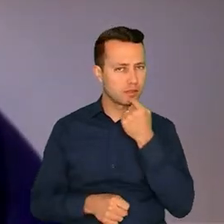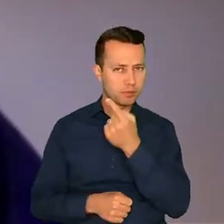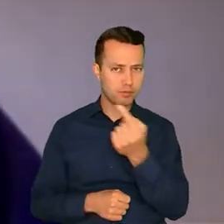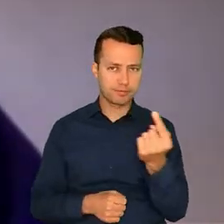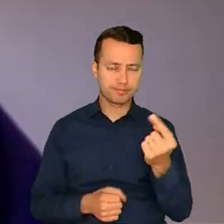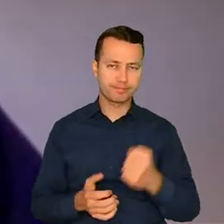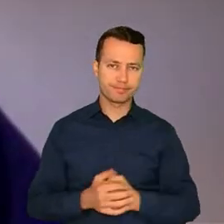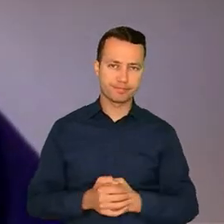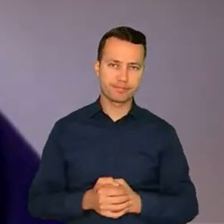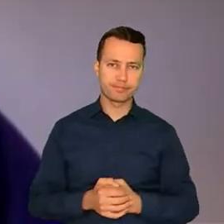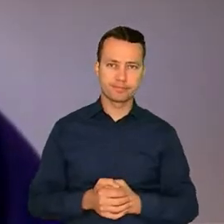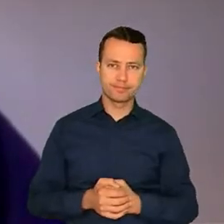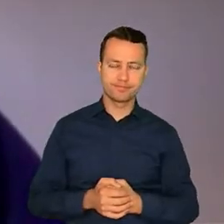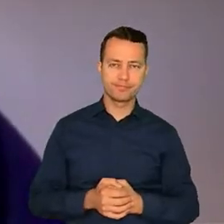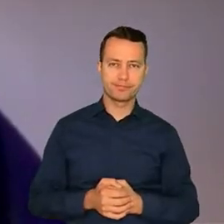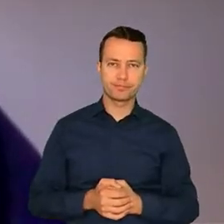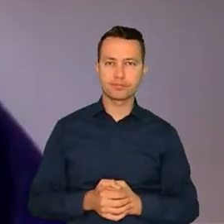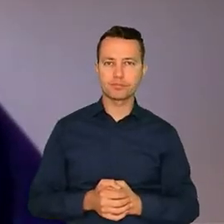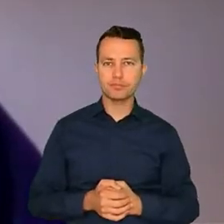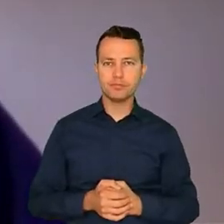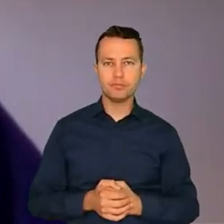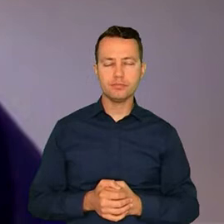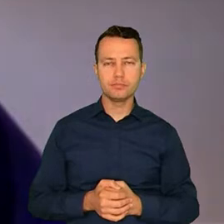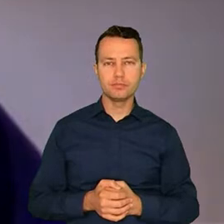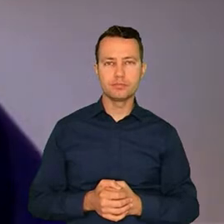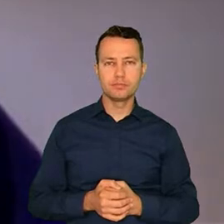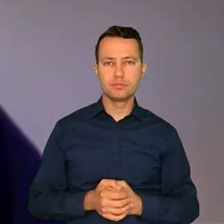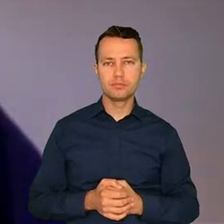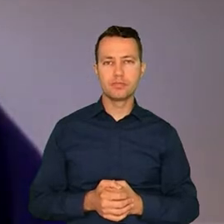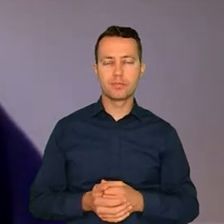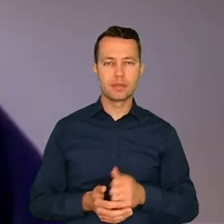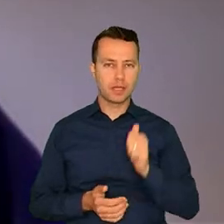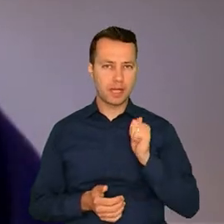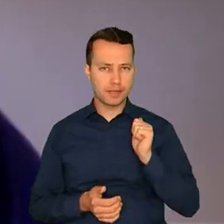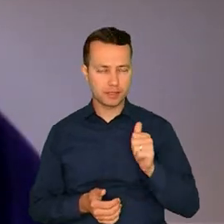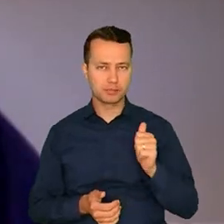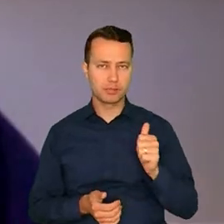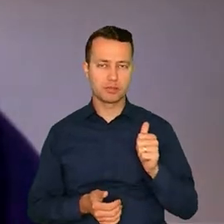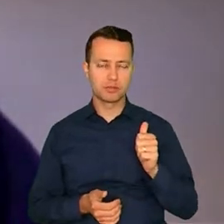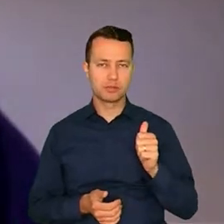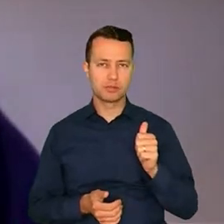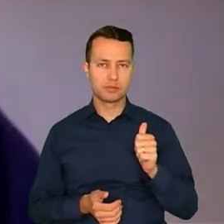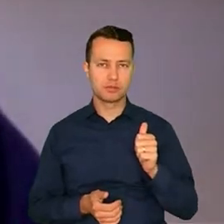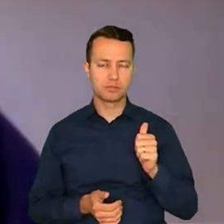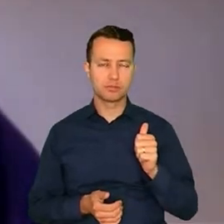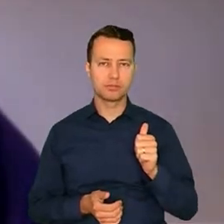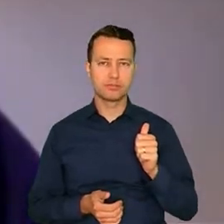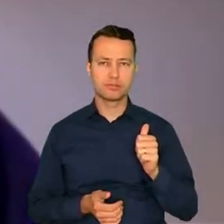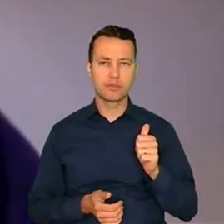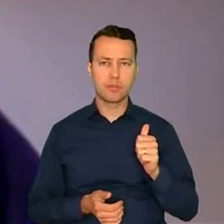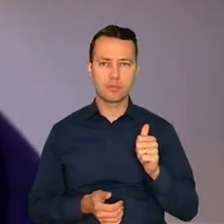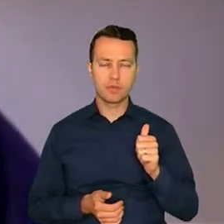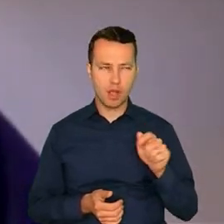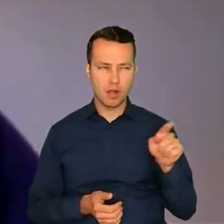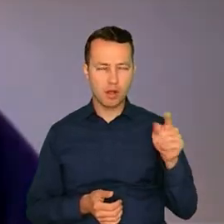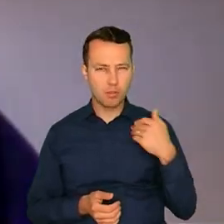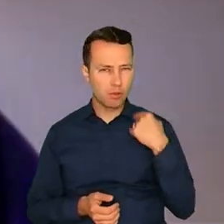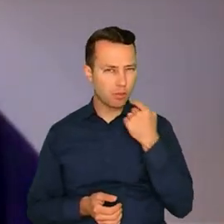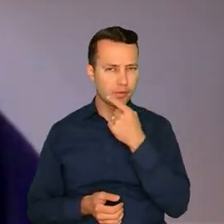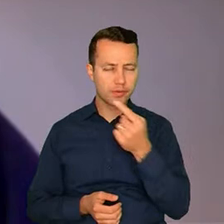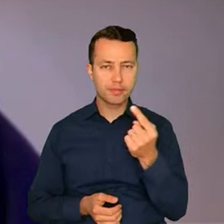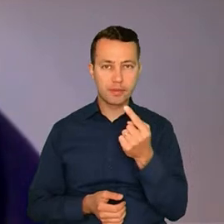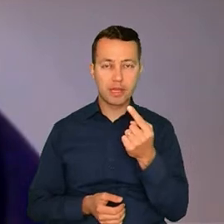to. And one more thing, my reference to what the other expert has said.